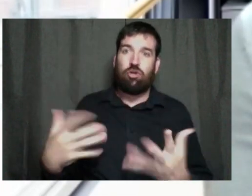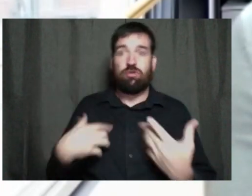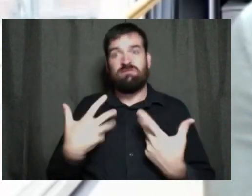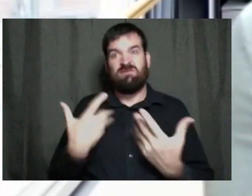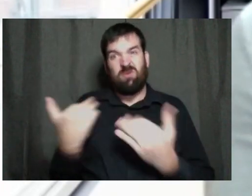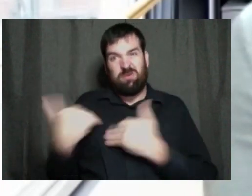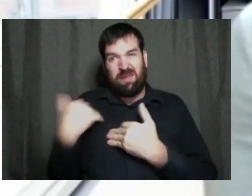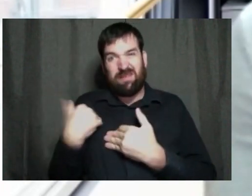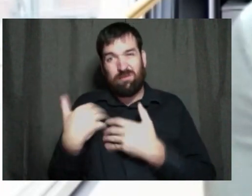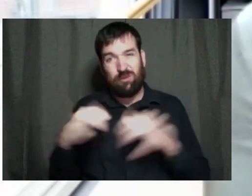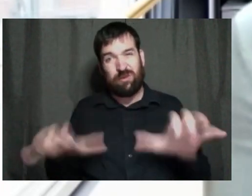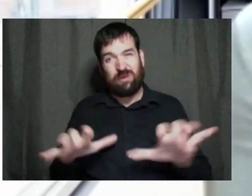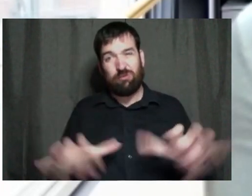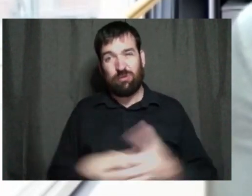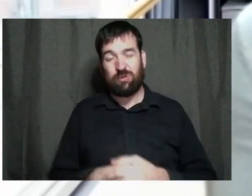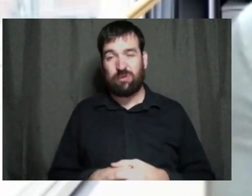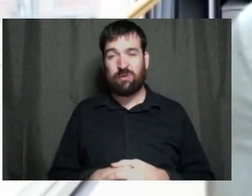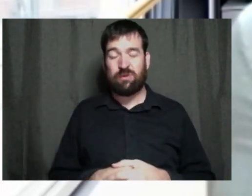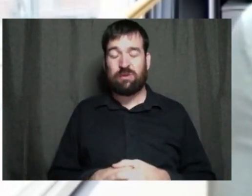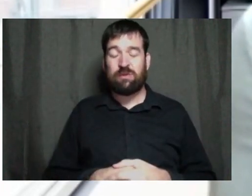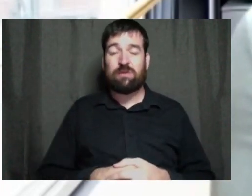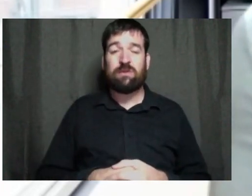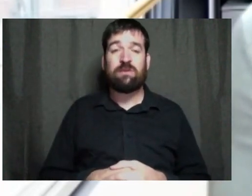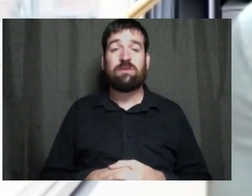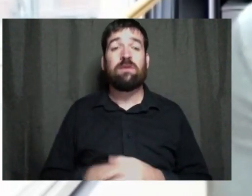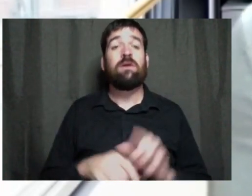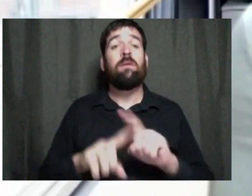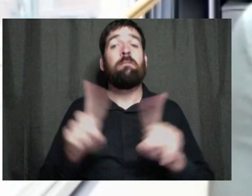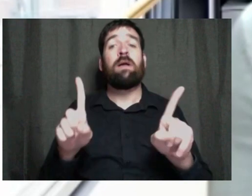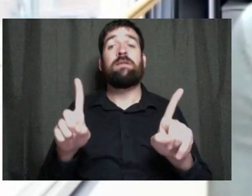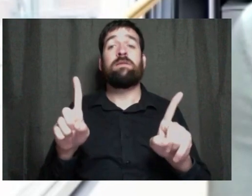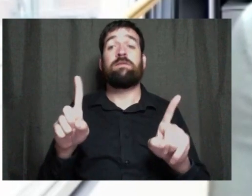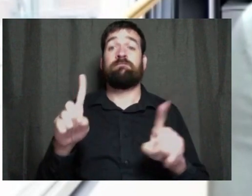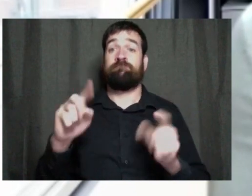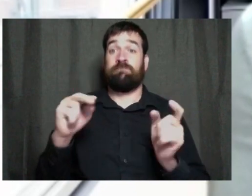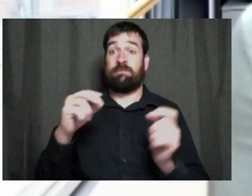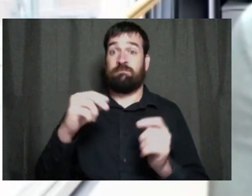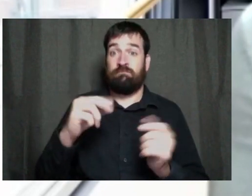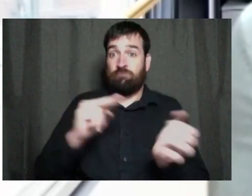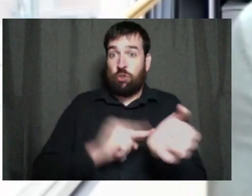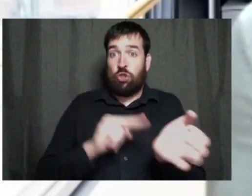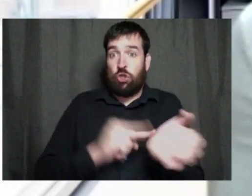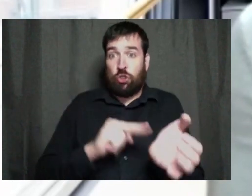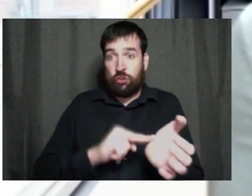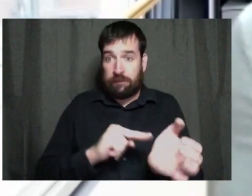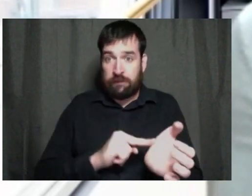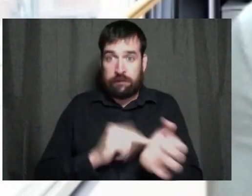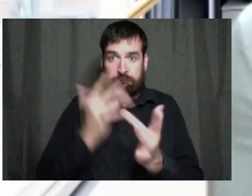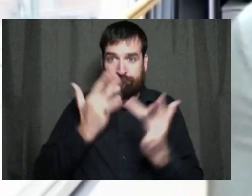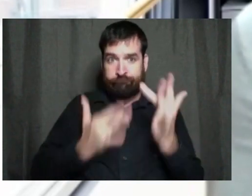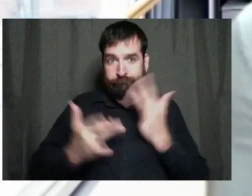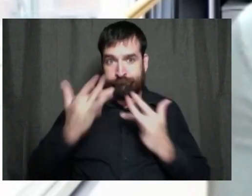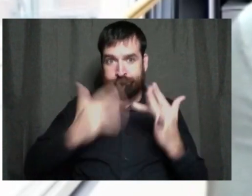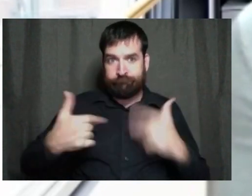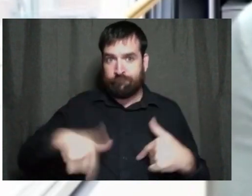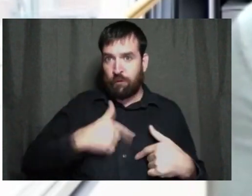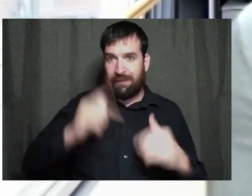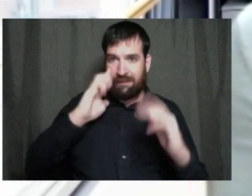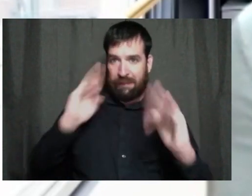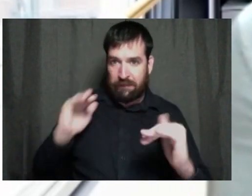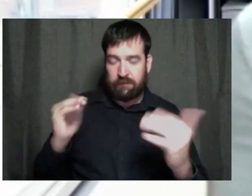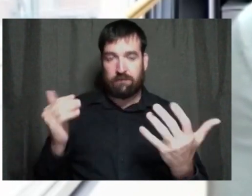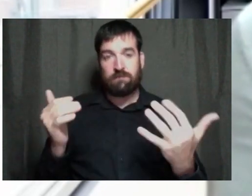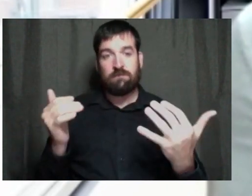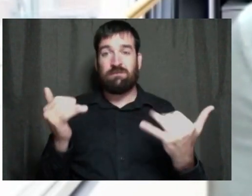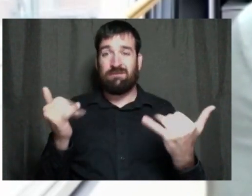do think on top of a looming nursing shortage that we've already been anticipating, this is something that we have